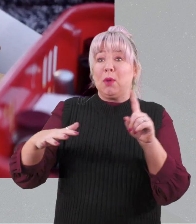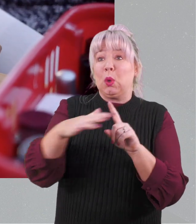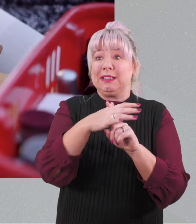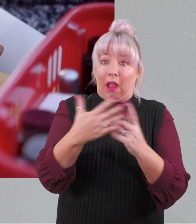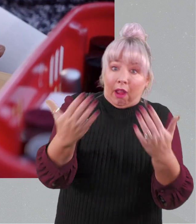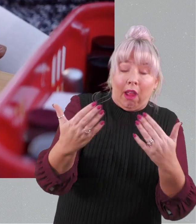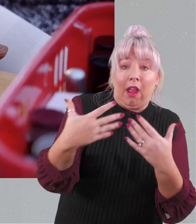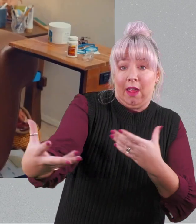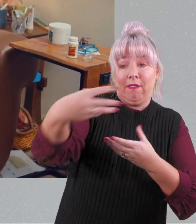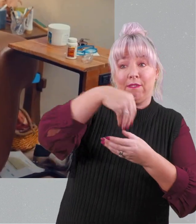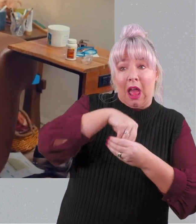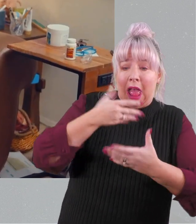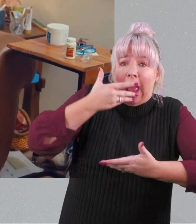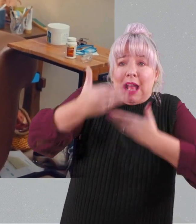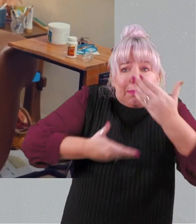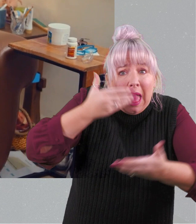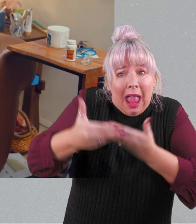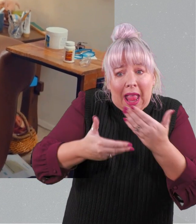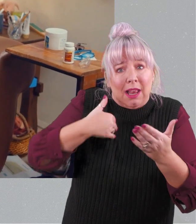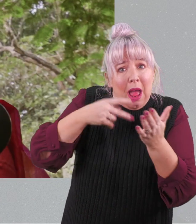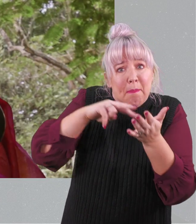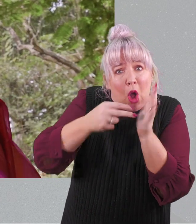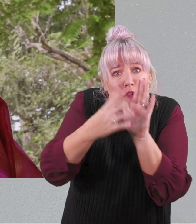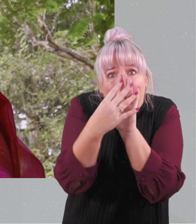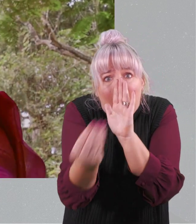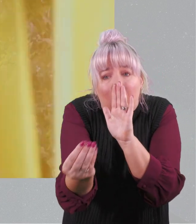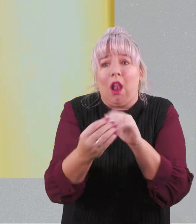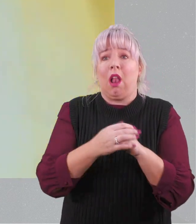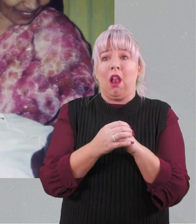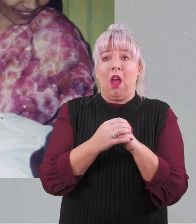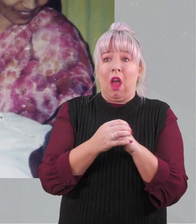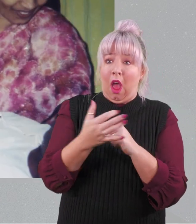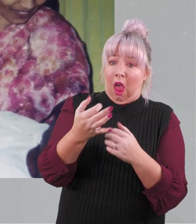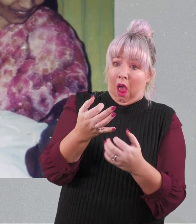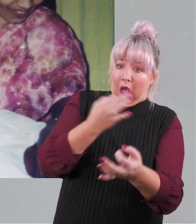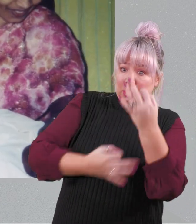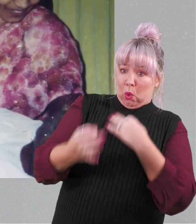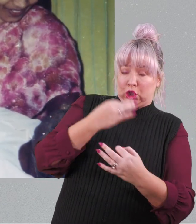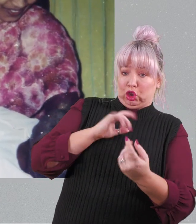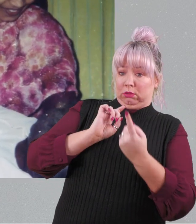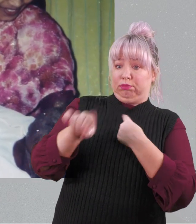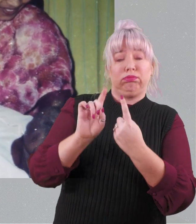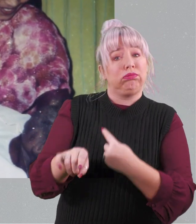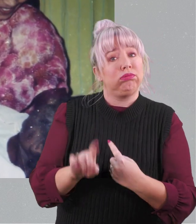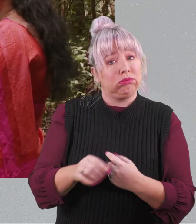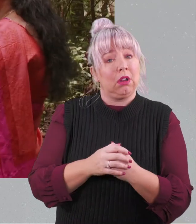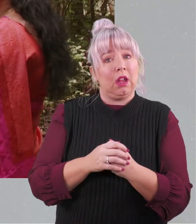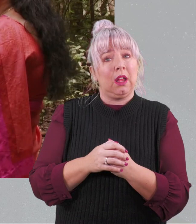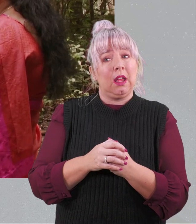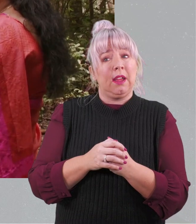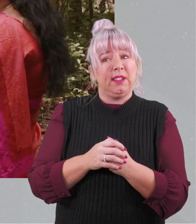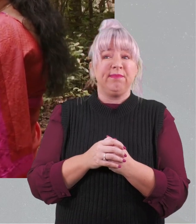times. Allowing the community to come in means training them, answering all their questions,